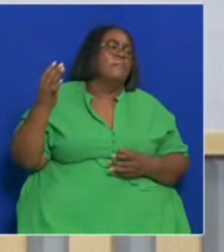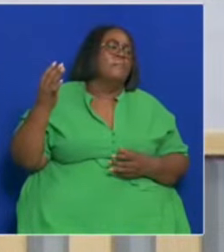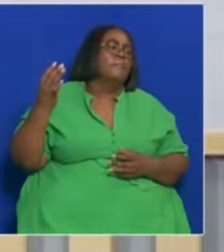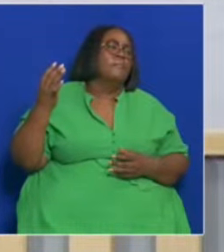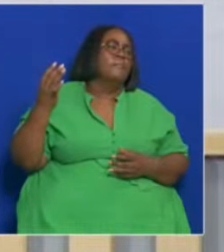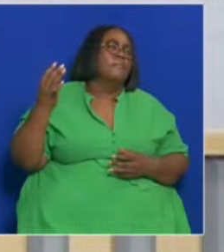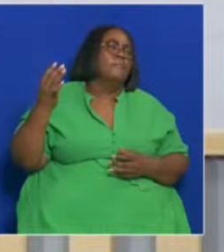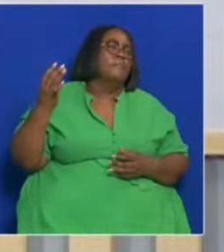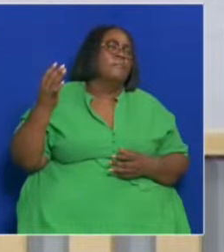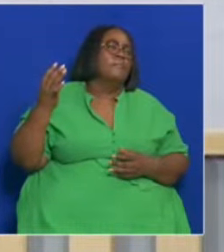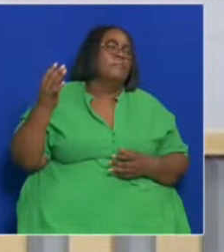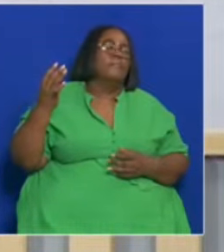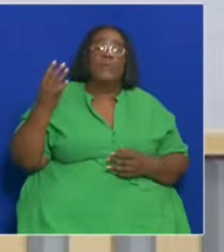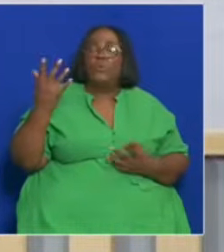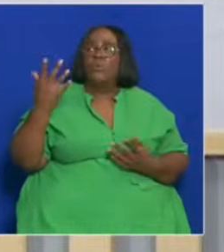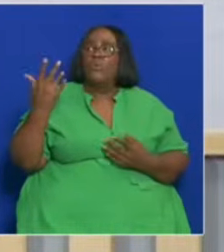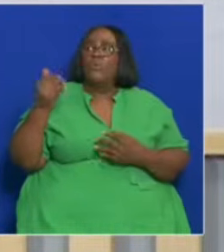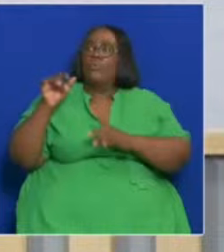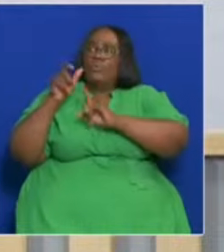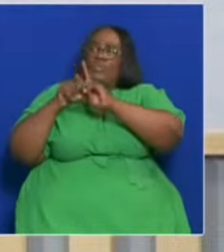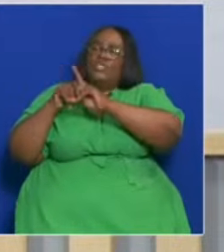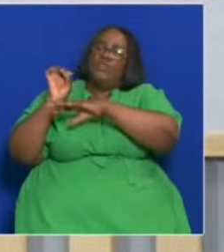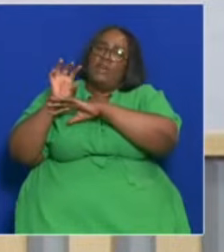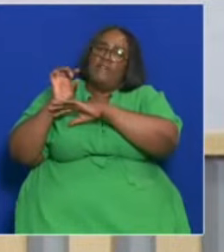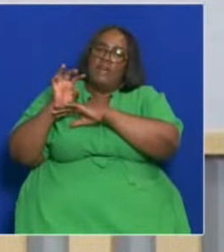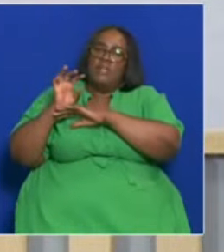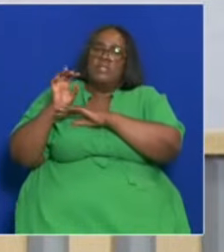advisor to the minister, Advocate Pikoli.